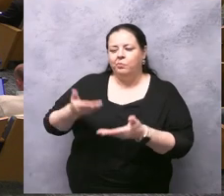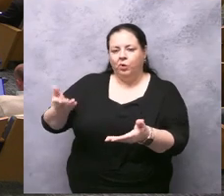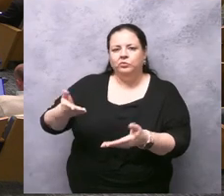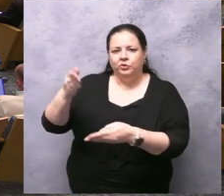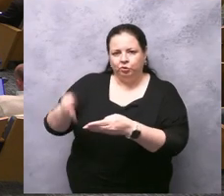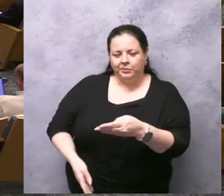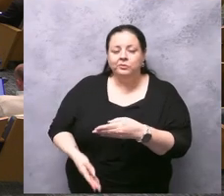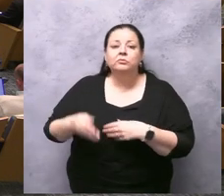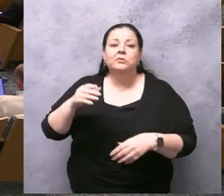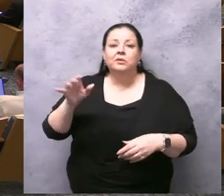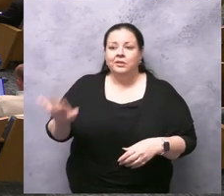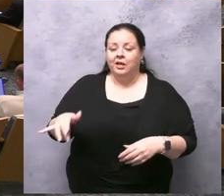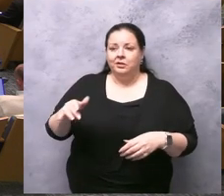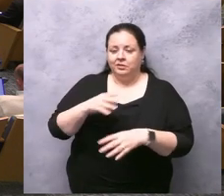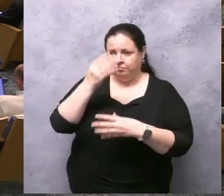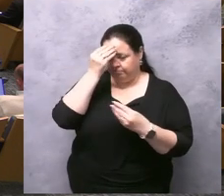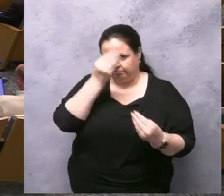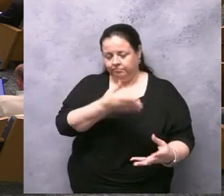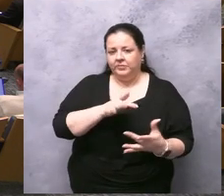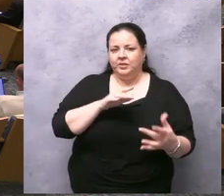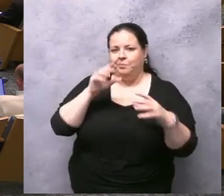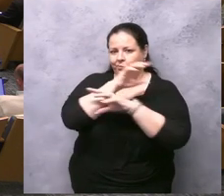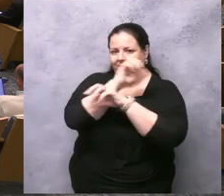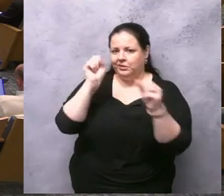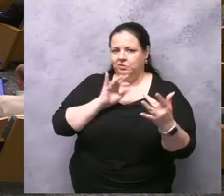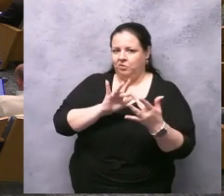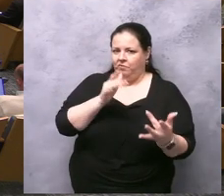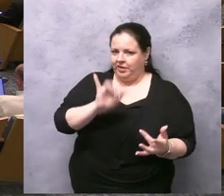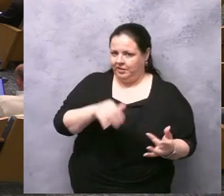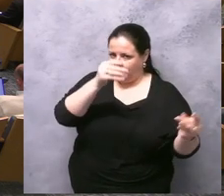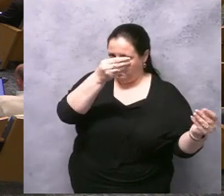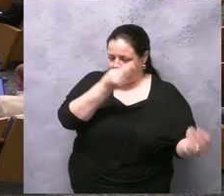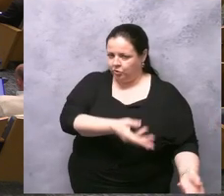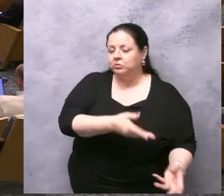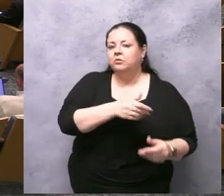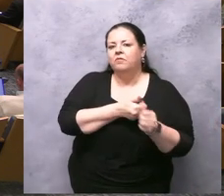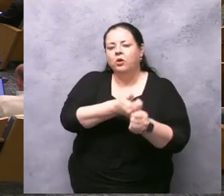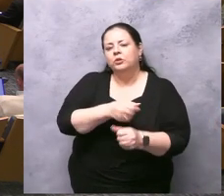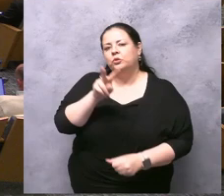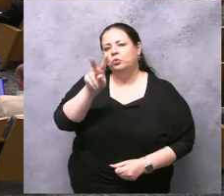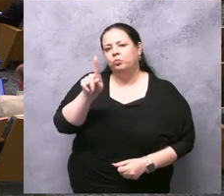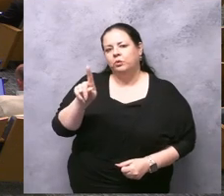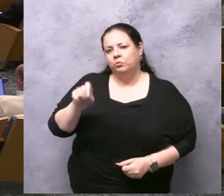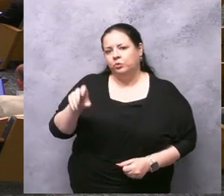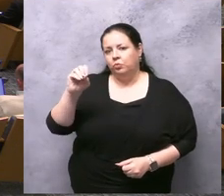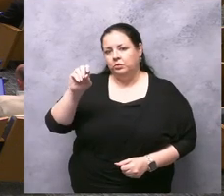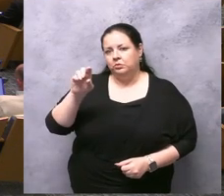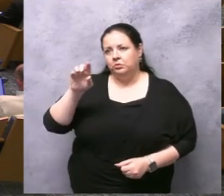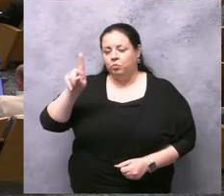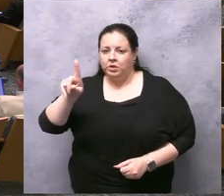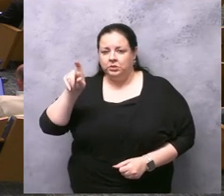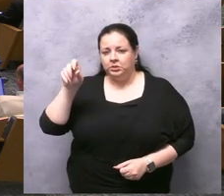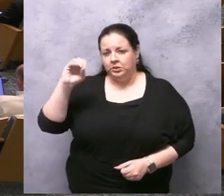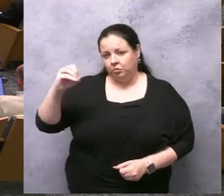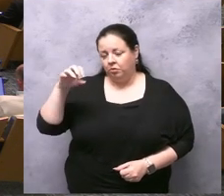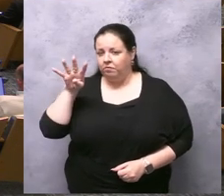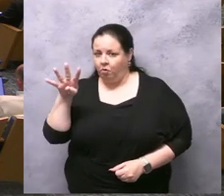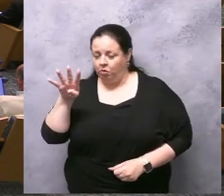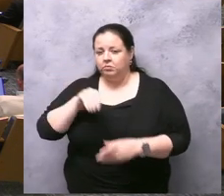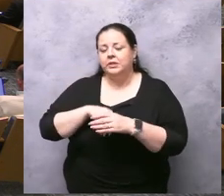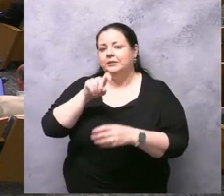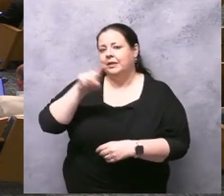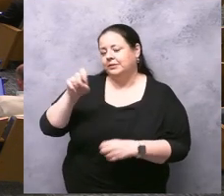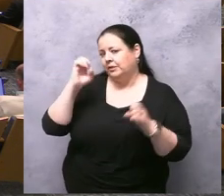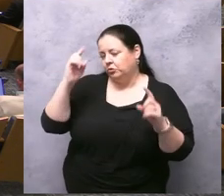the board president to notify the individual of the proposed action pursuant to 21.104 Texas Educator Code. This item